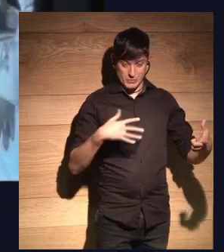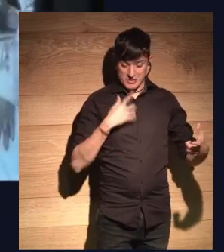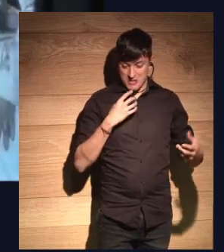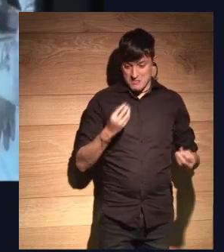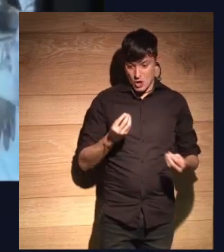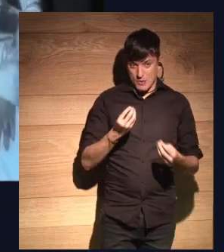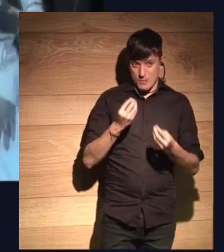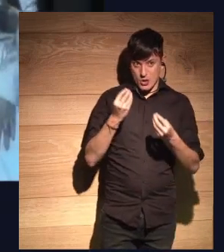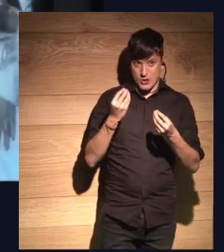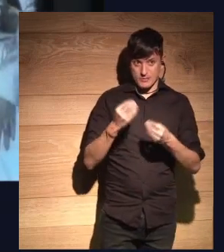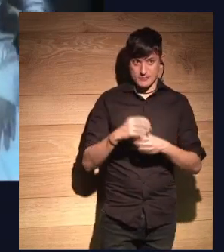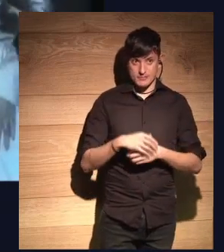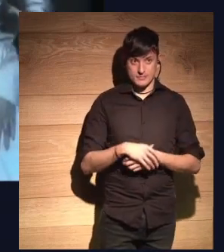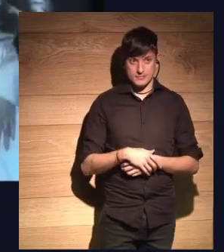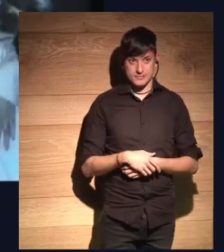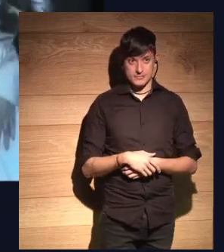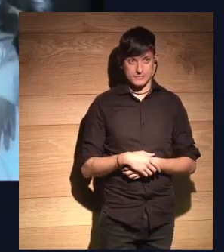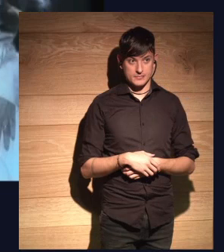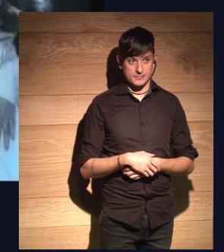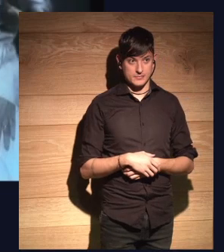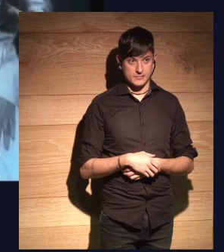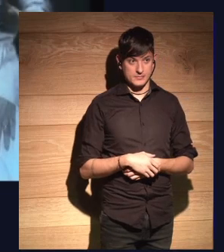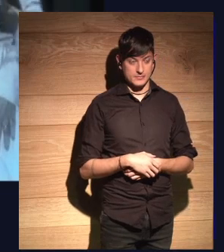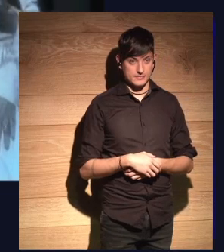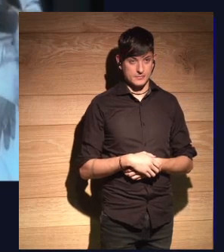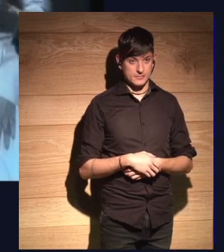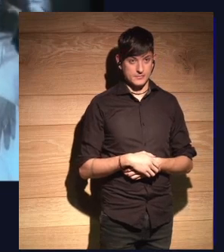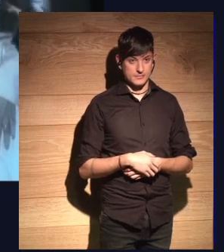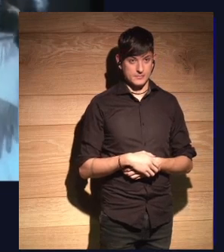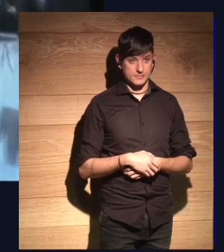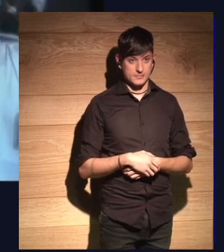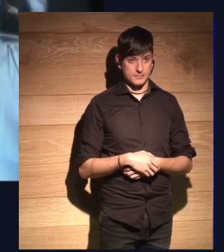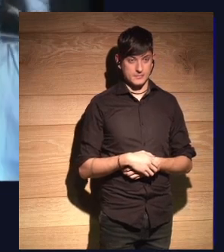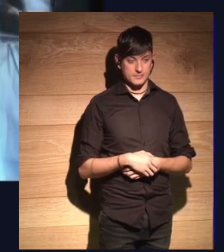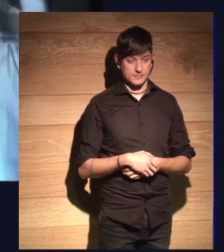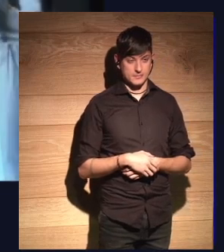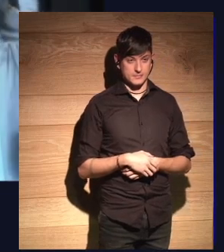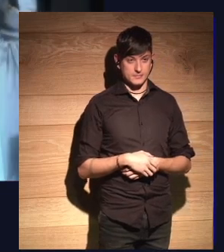Nana, Ann, Zenobia, Zenobia, Lenore, Delita, Empress, Abdullah, Miranda, Miranda, Shakita.